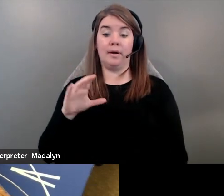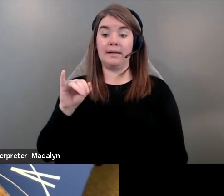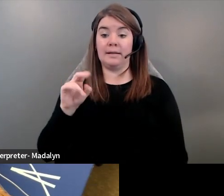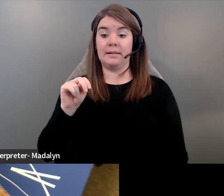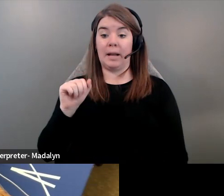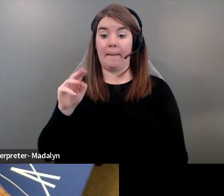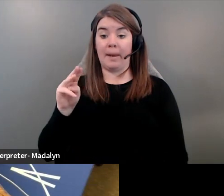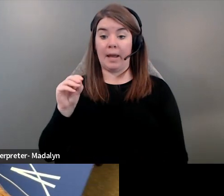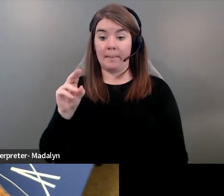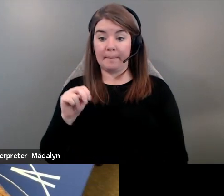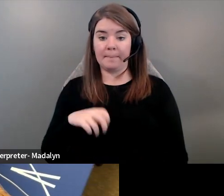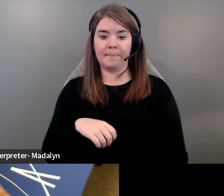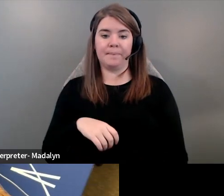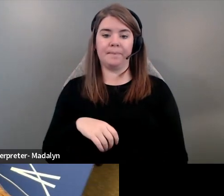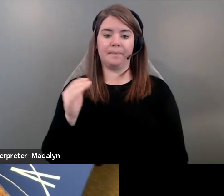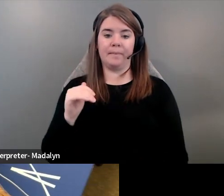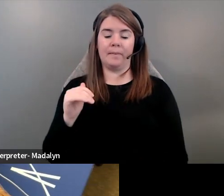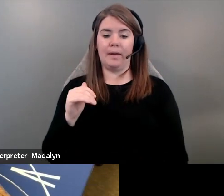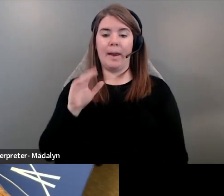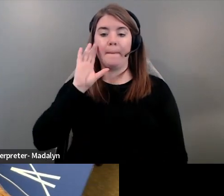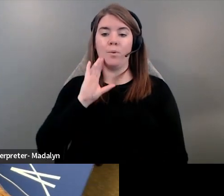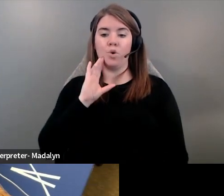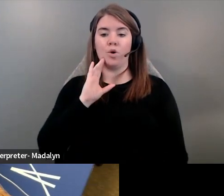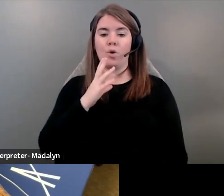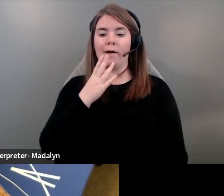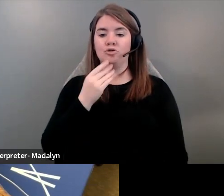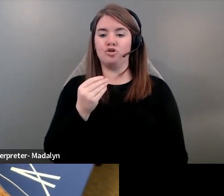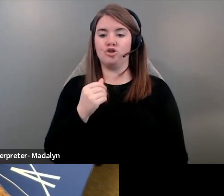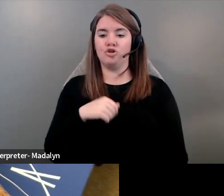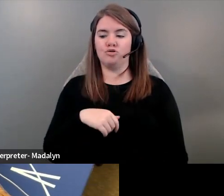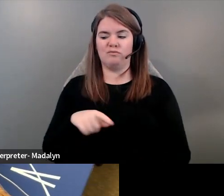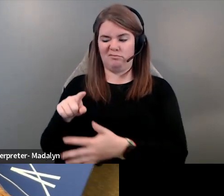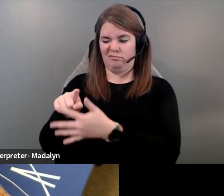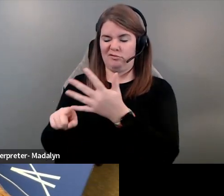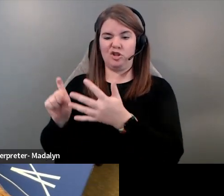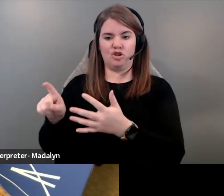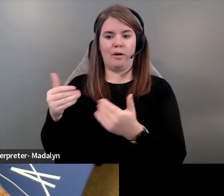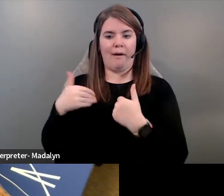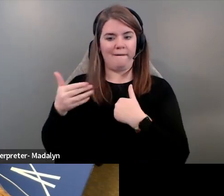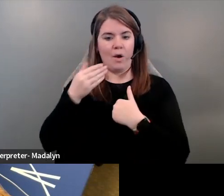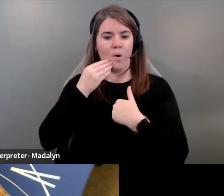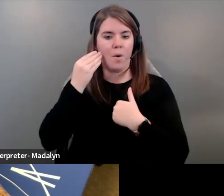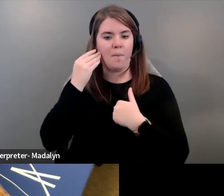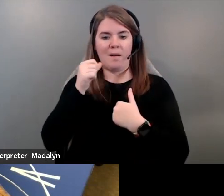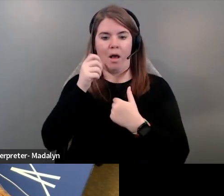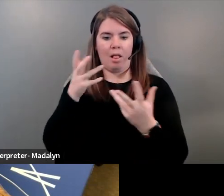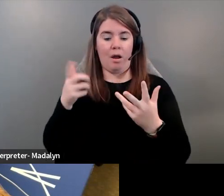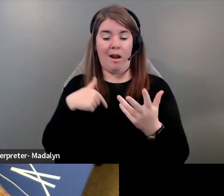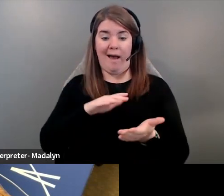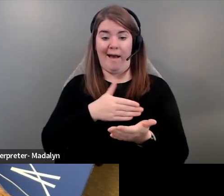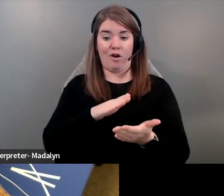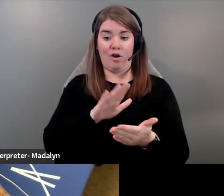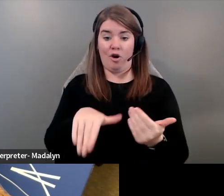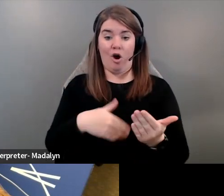oatmeals. And brown sugar. So those are the staples you need to have on hand. It's not a whole lot. I cooked all of these meals